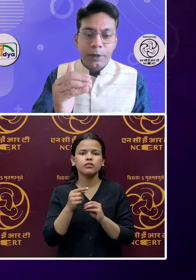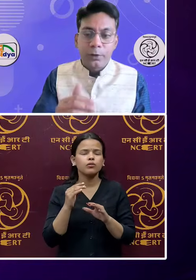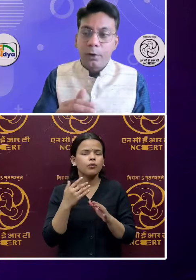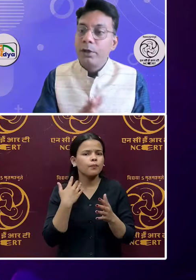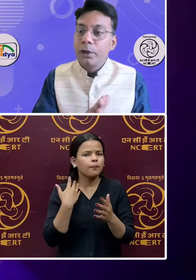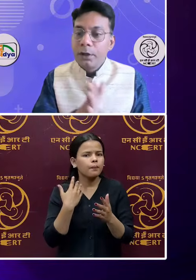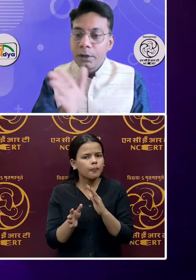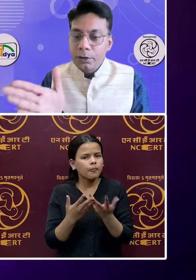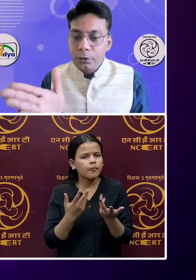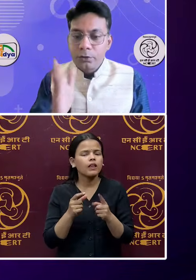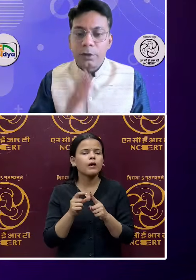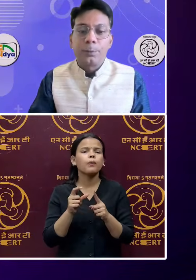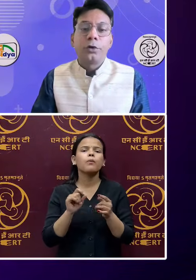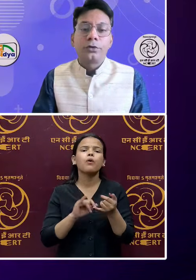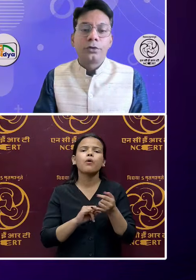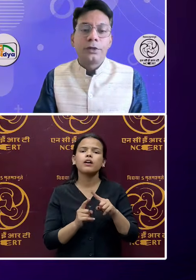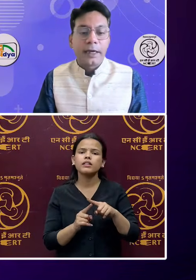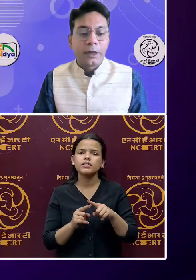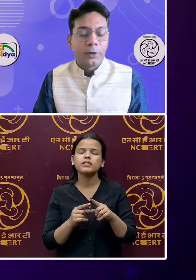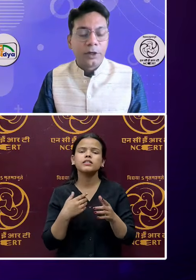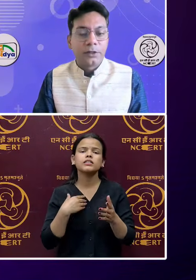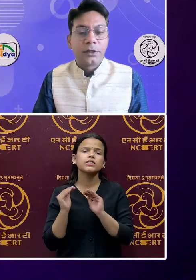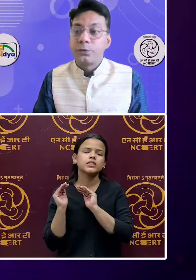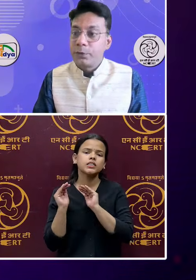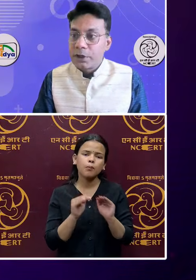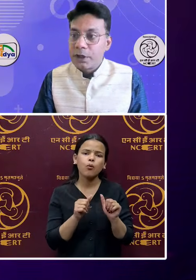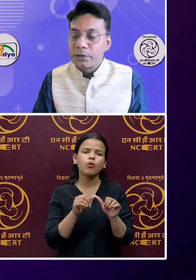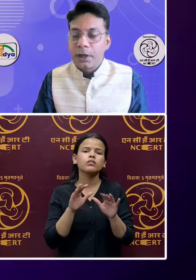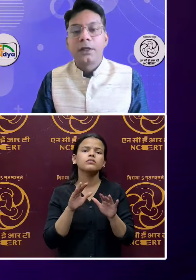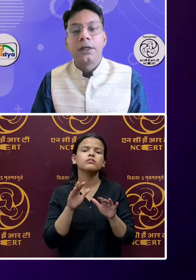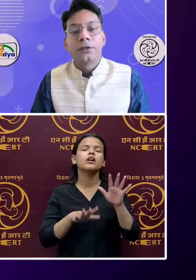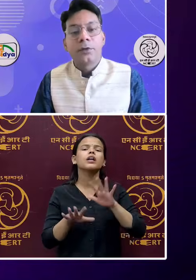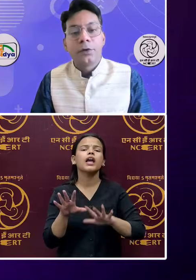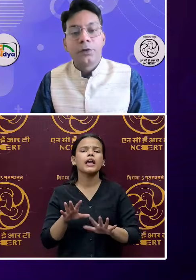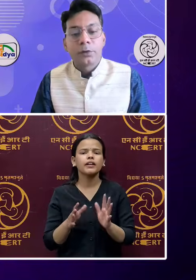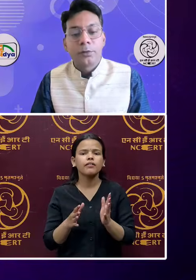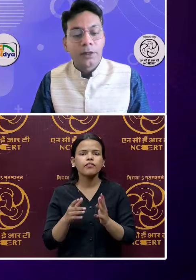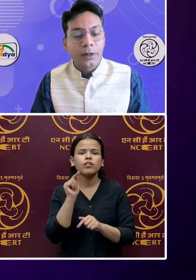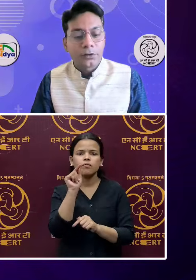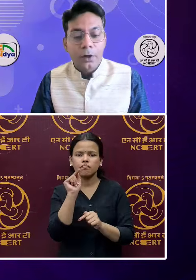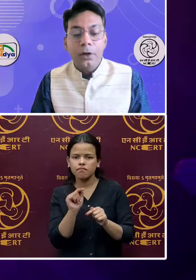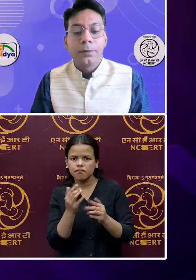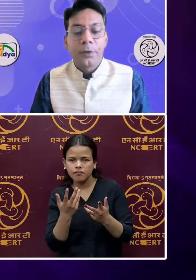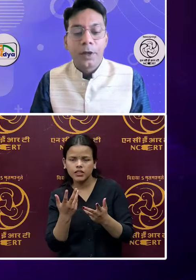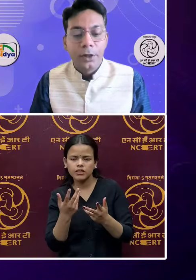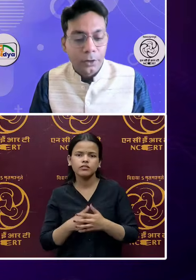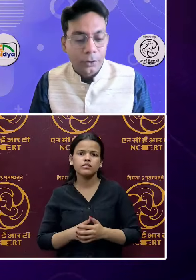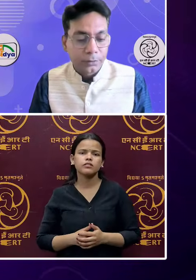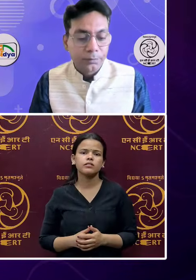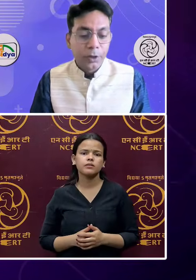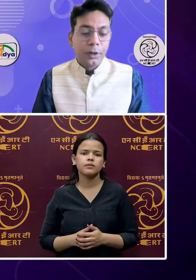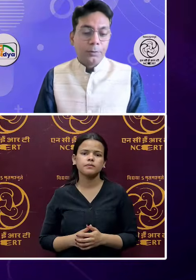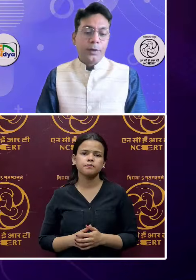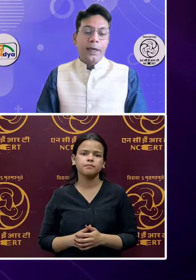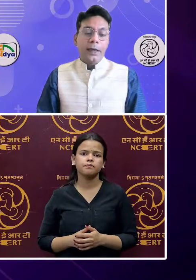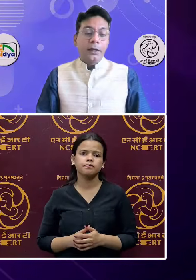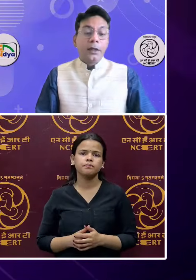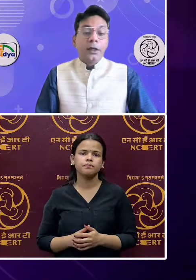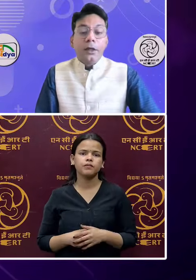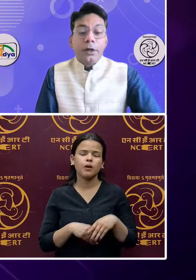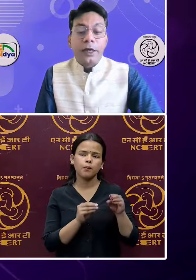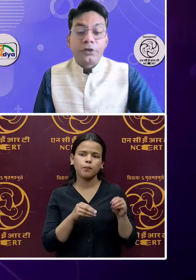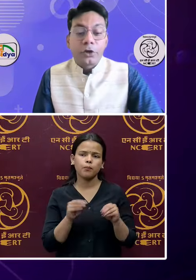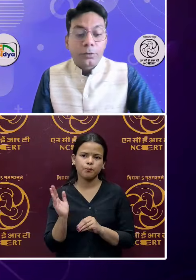course platform support these activities, these features, or these evaluation methods or no. Moving